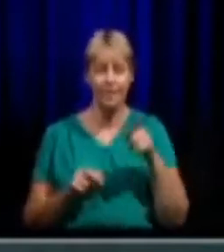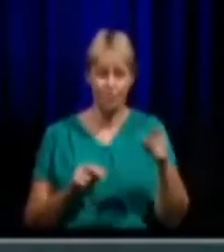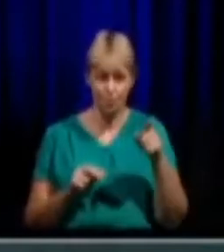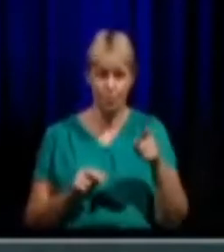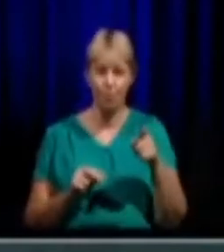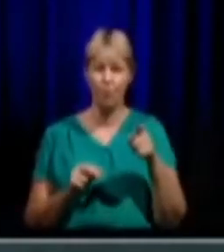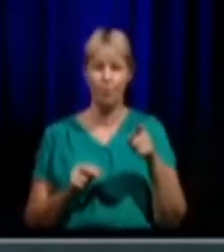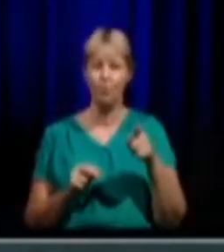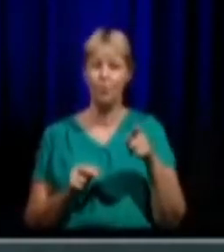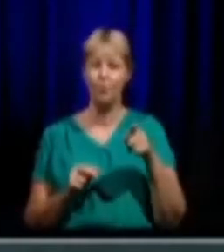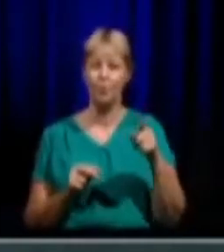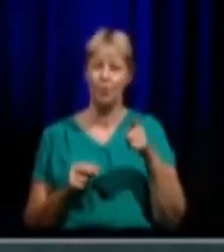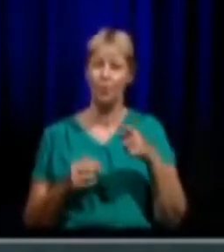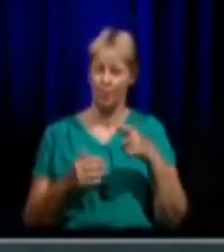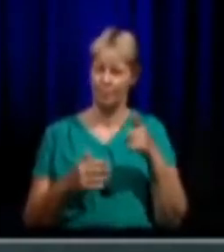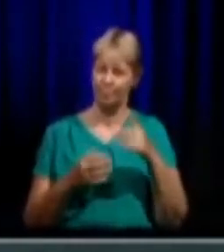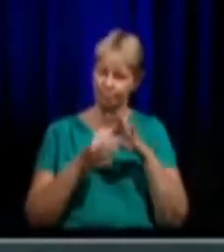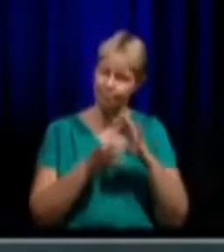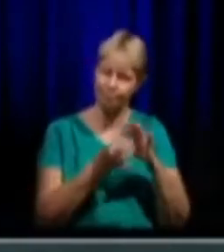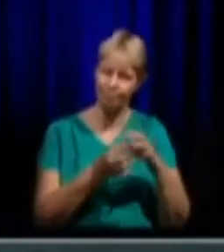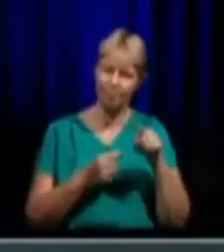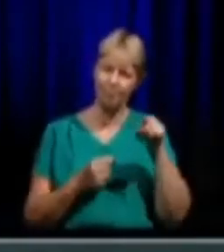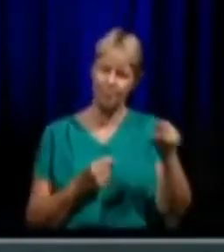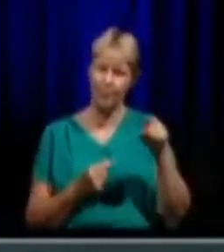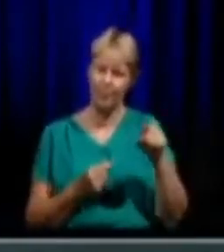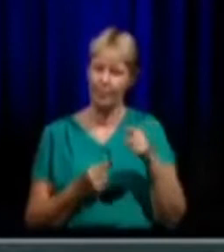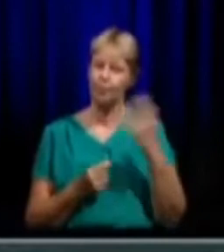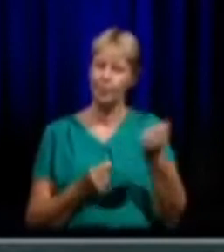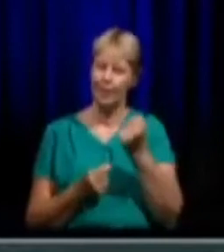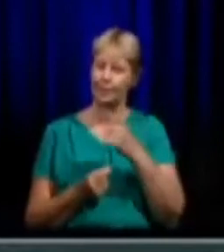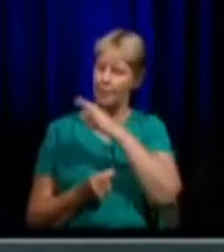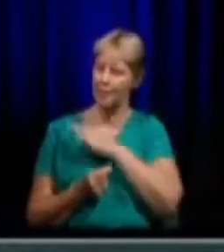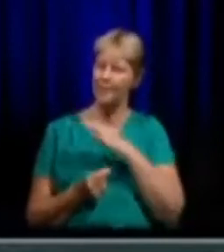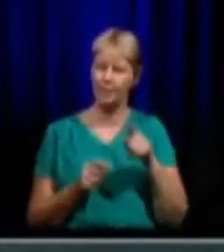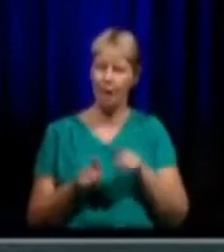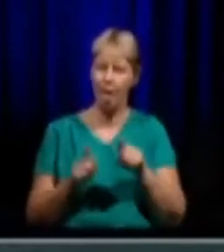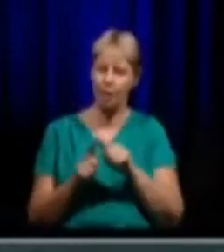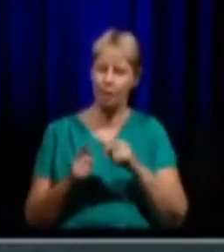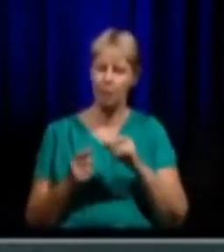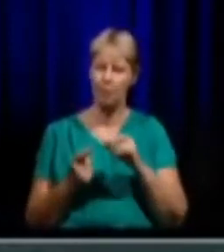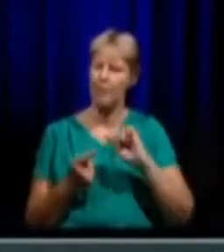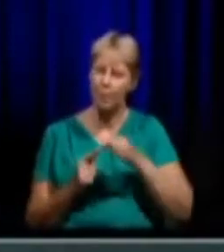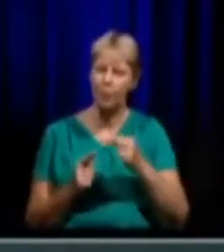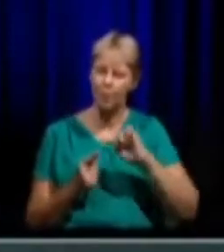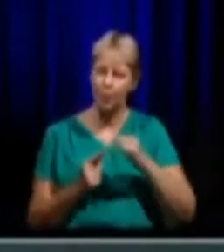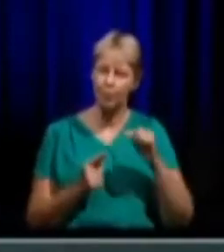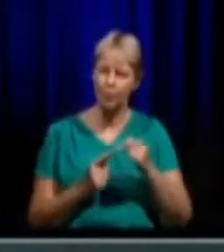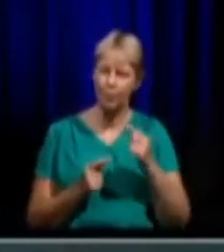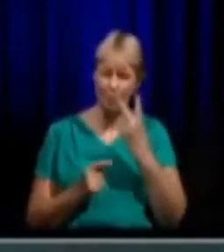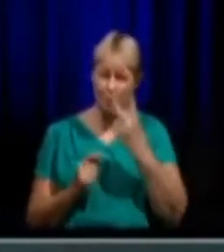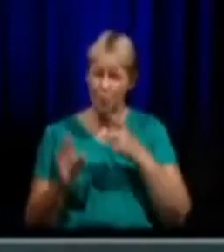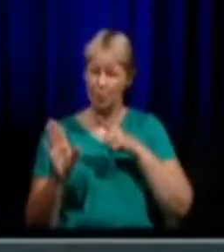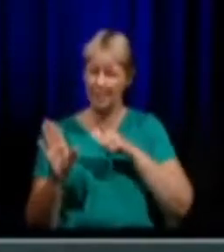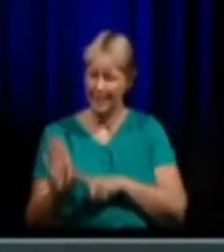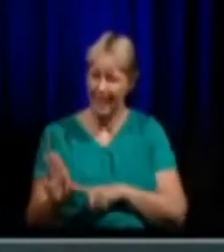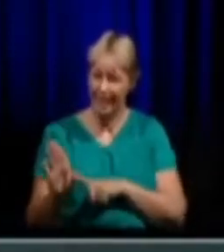week. You get points every week if you do enough exercise and that kind of pays off your Apple Watch. But you have to do it for 2 years.